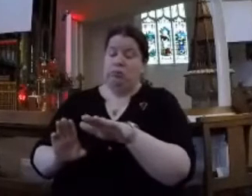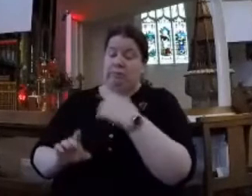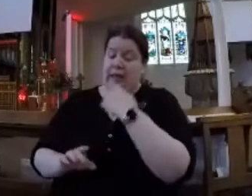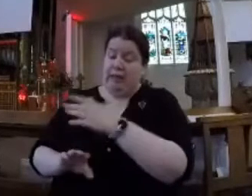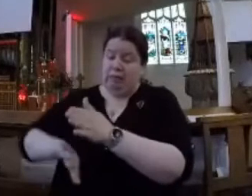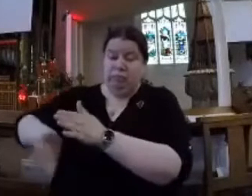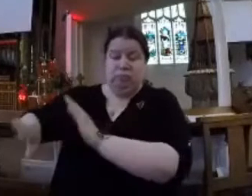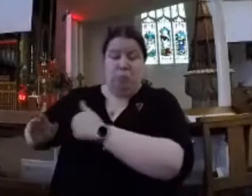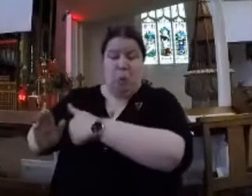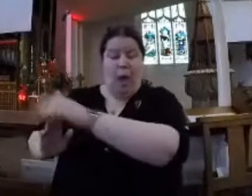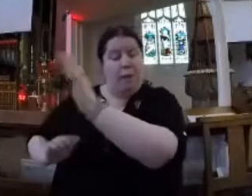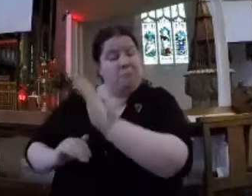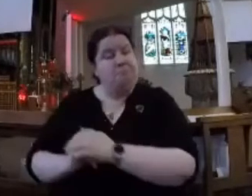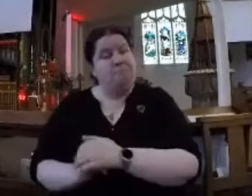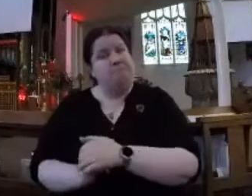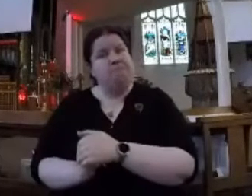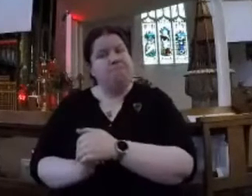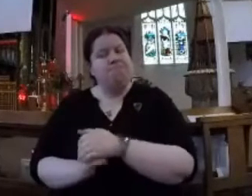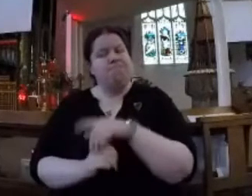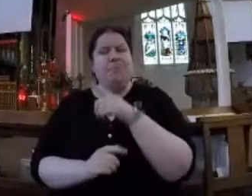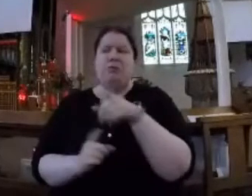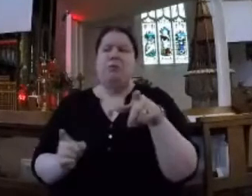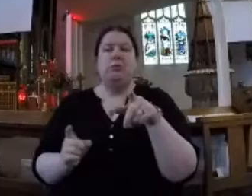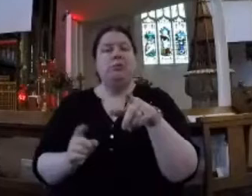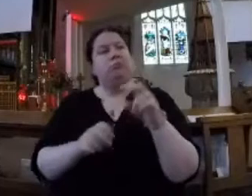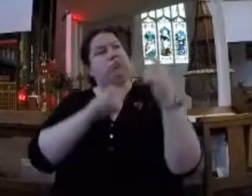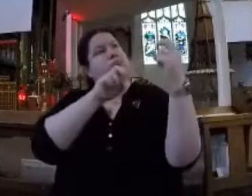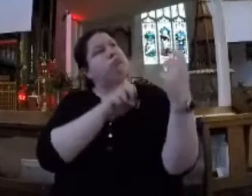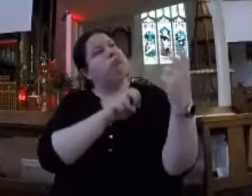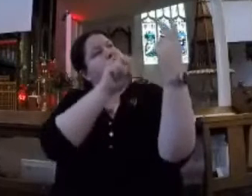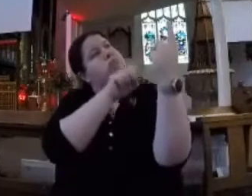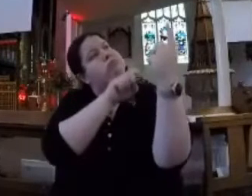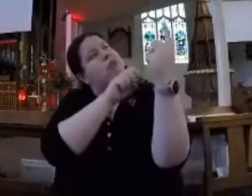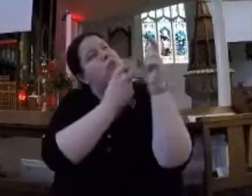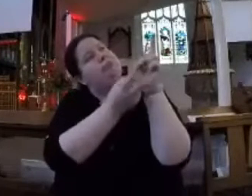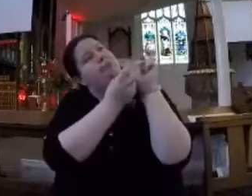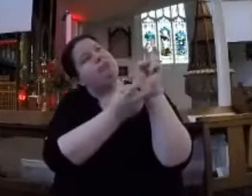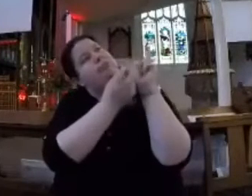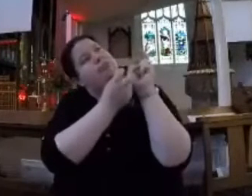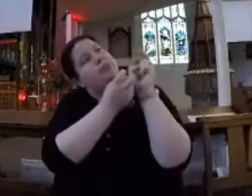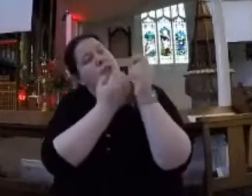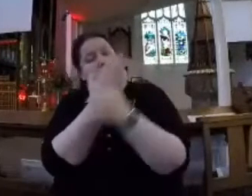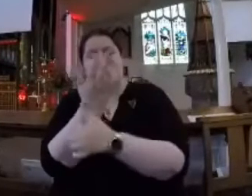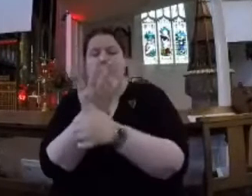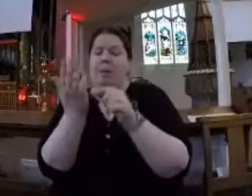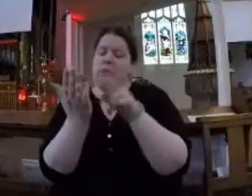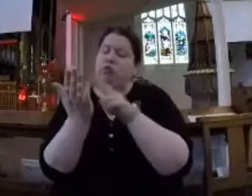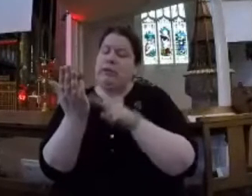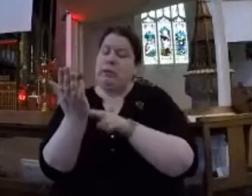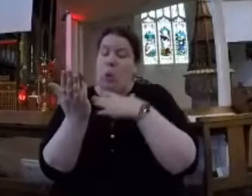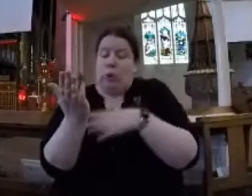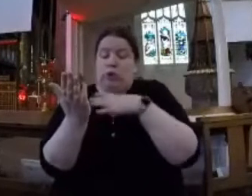When was the last time you sat at Jesus' feet and listened to him? Do you read the Bible hungry to hear what